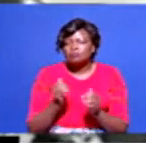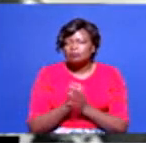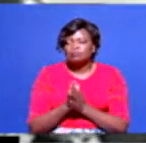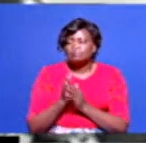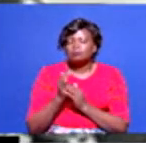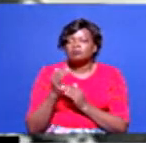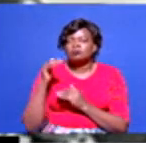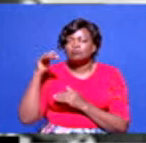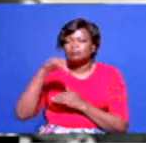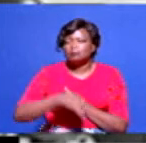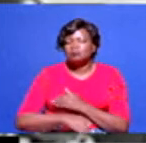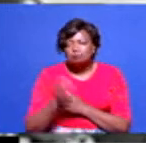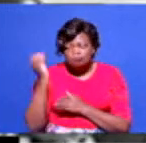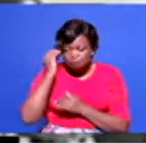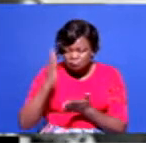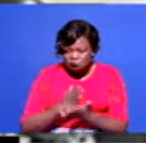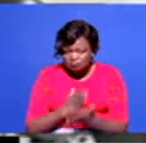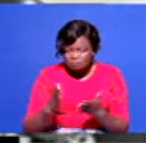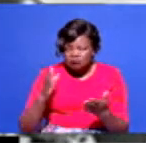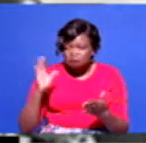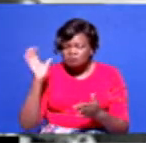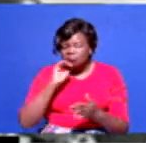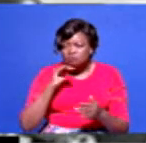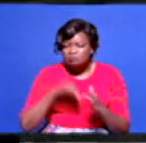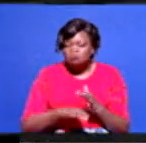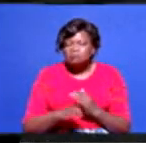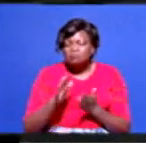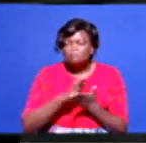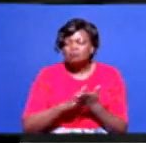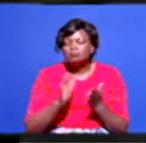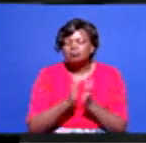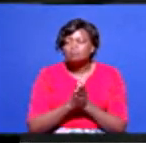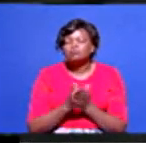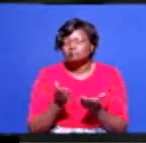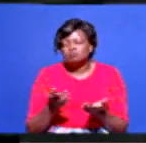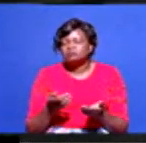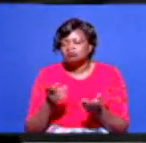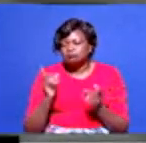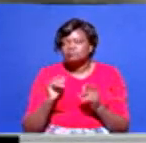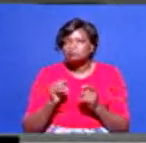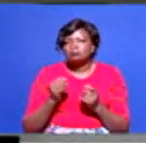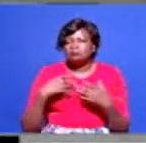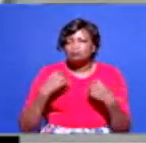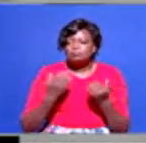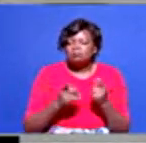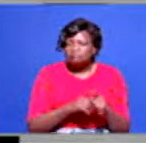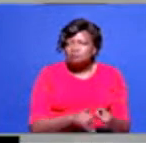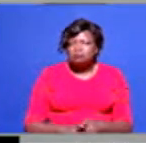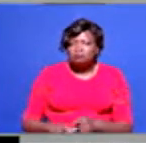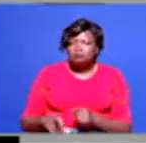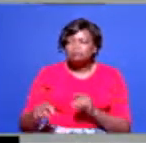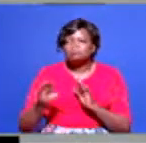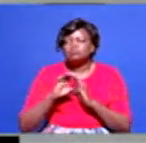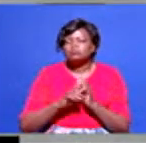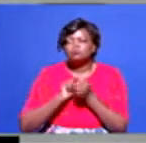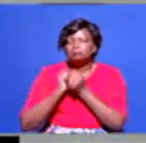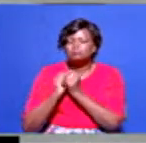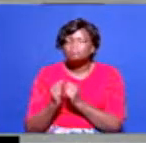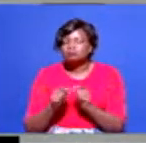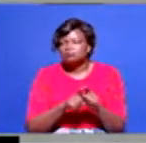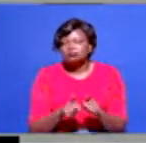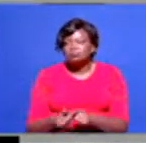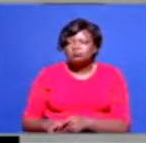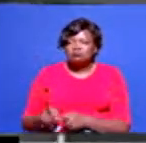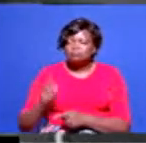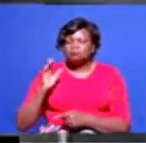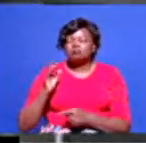education sector, lack of access to basic and affordable health services, as well as a constitutional review are some of his